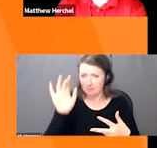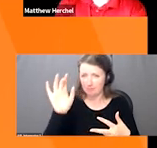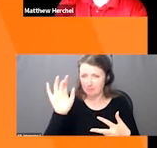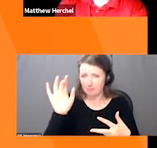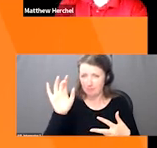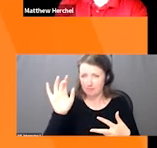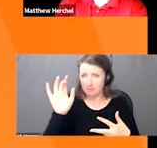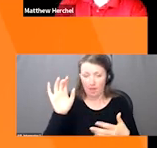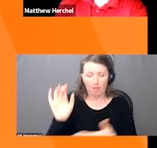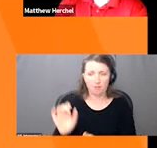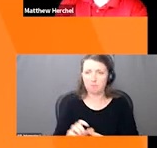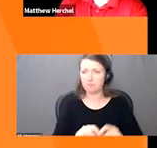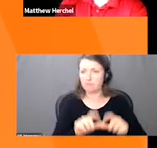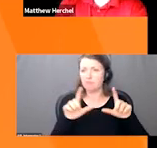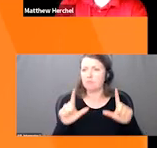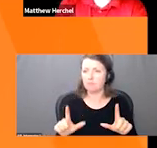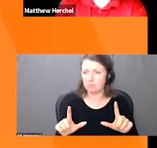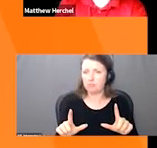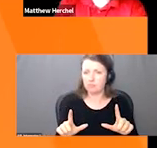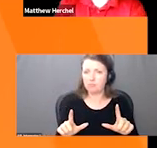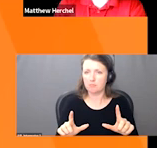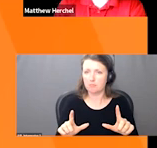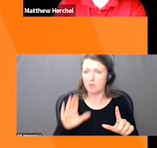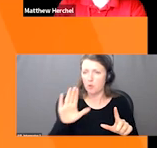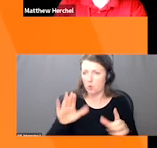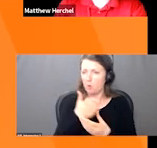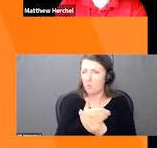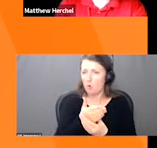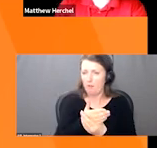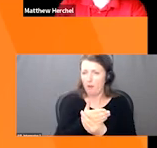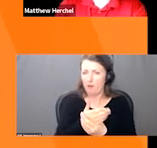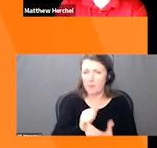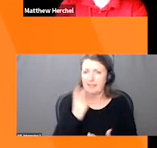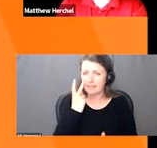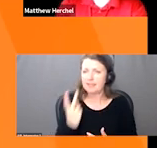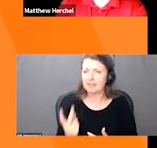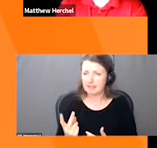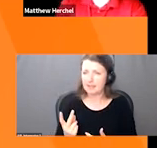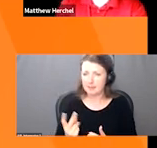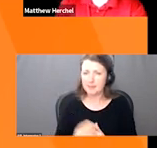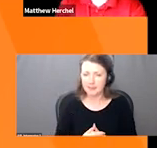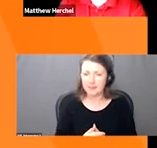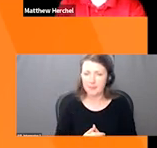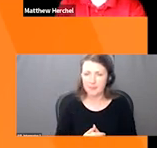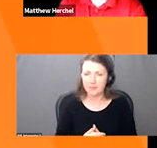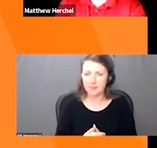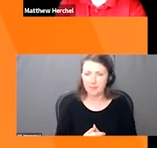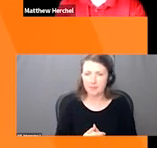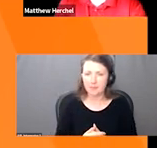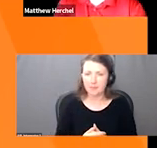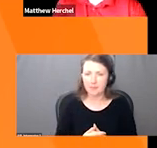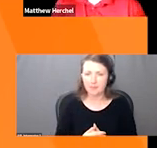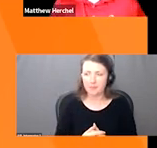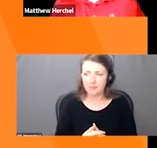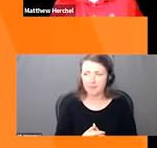And of course, you can share your code as well. So there's some buttons under that. There's some share your code, or you can save that URL code,